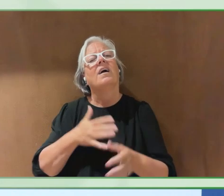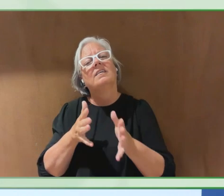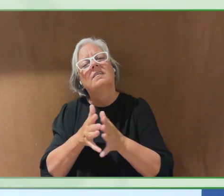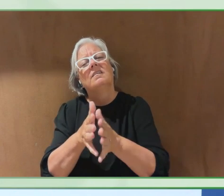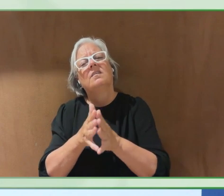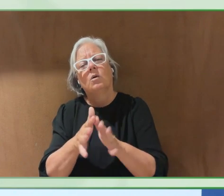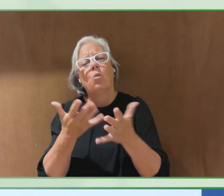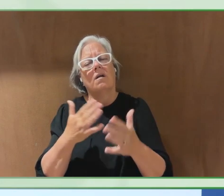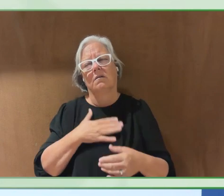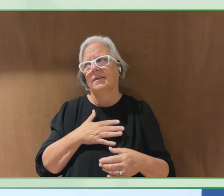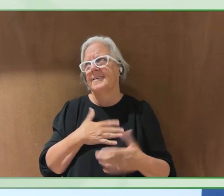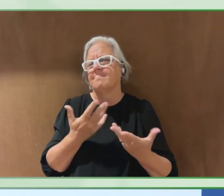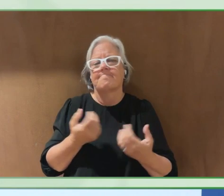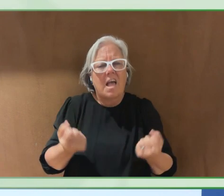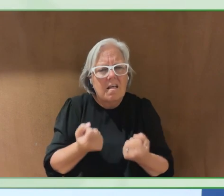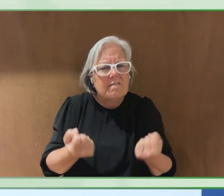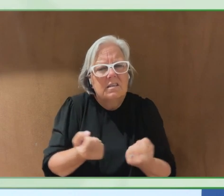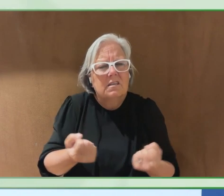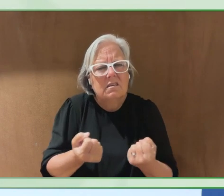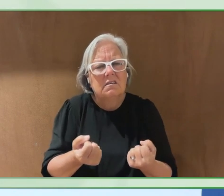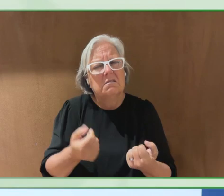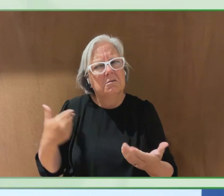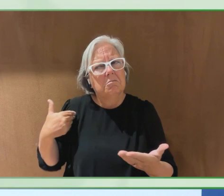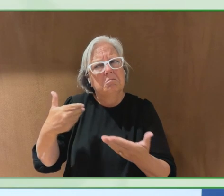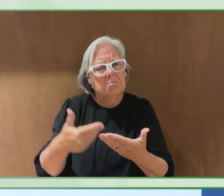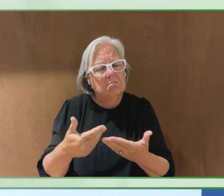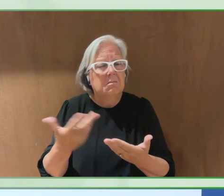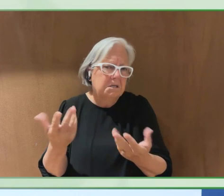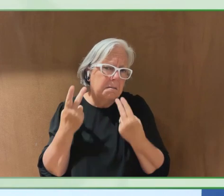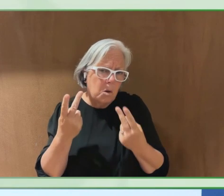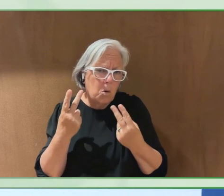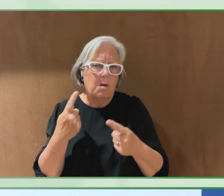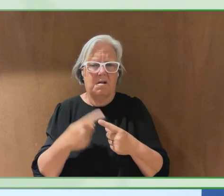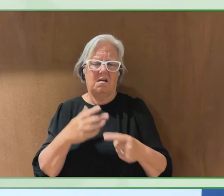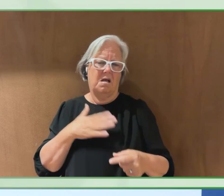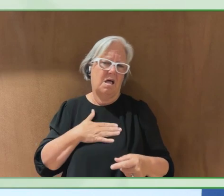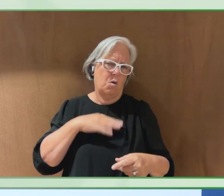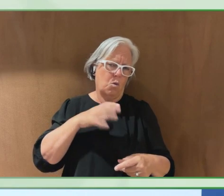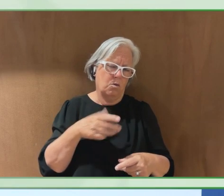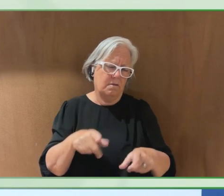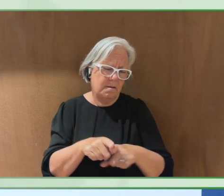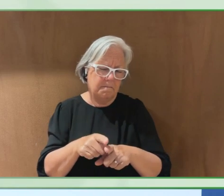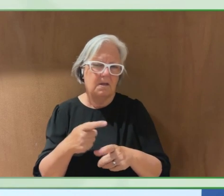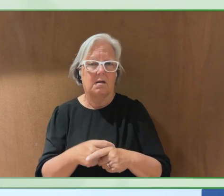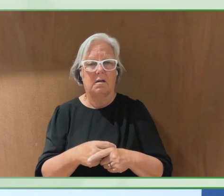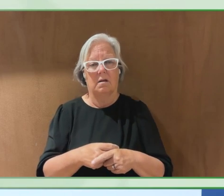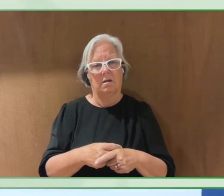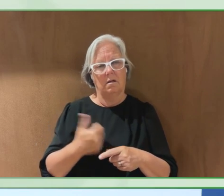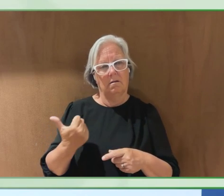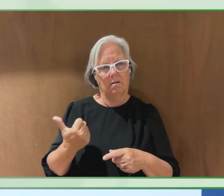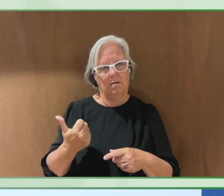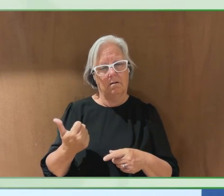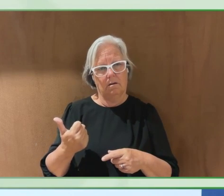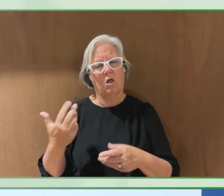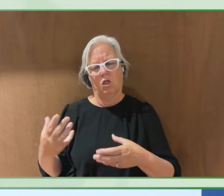and they're very important for us and for our country, I think. The first one is Incluvision Partnership. It is an